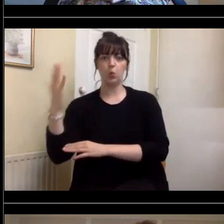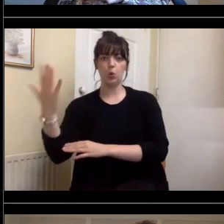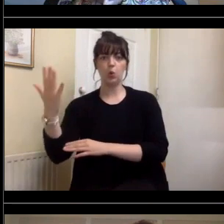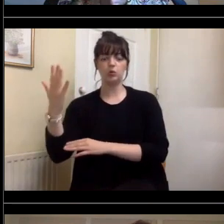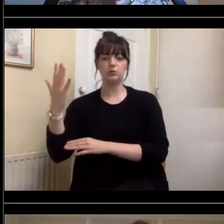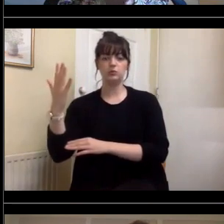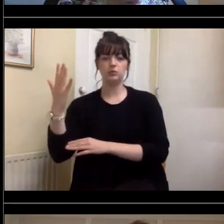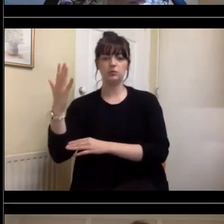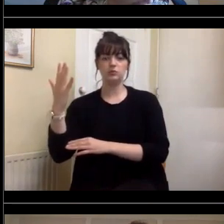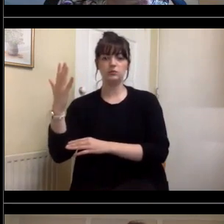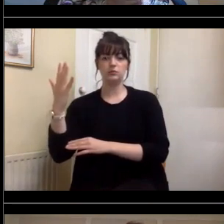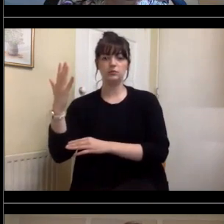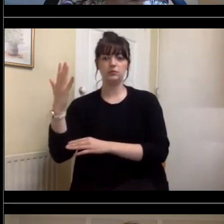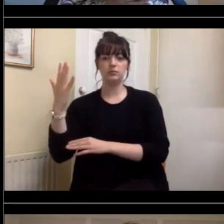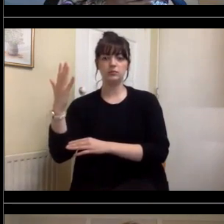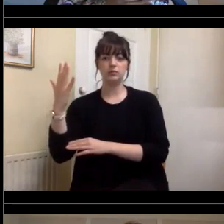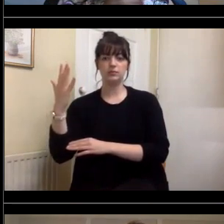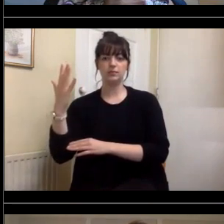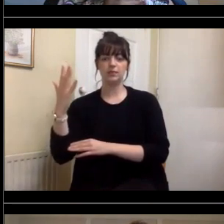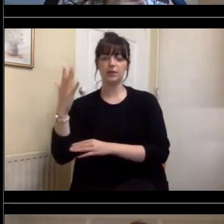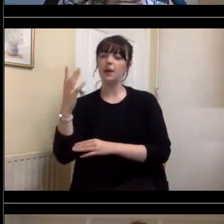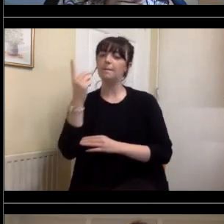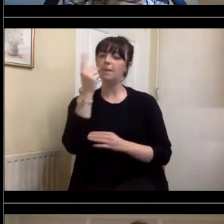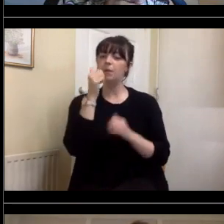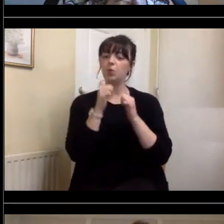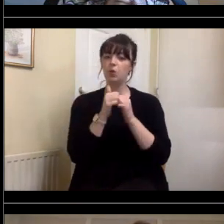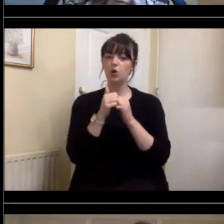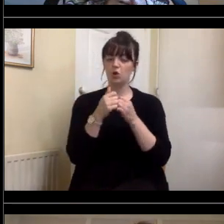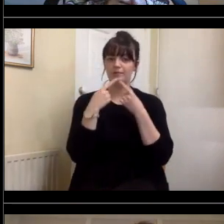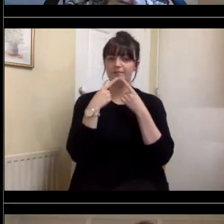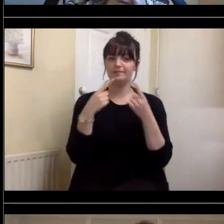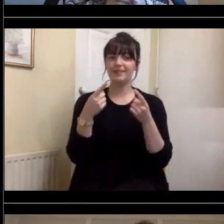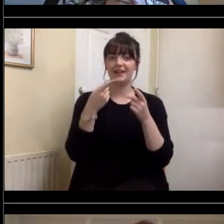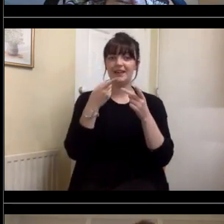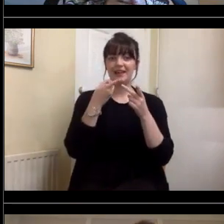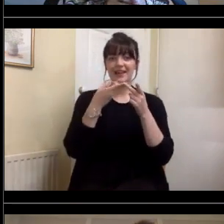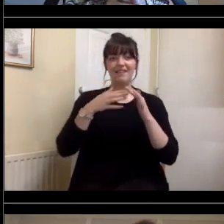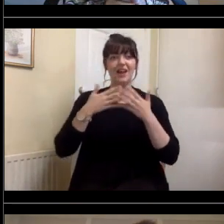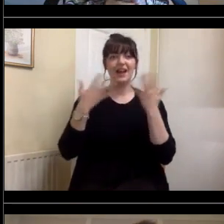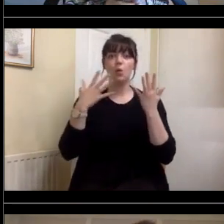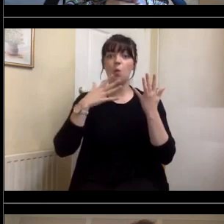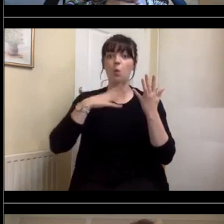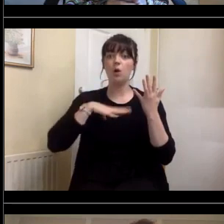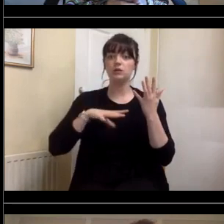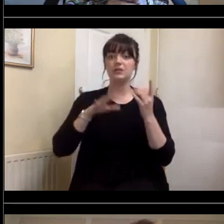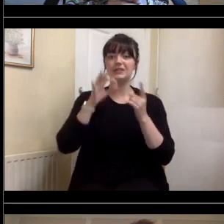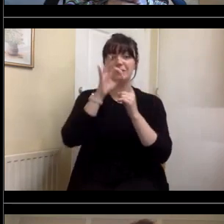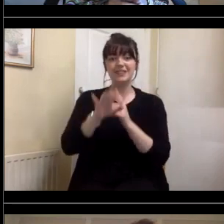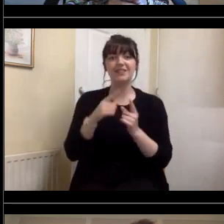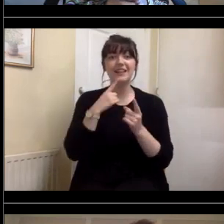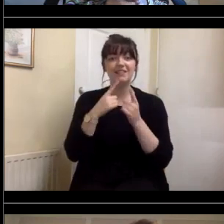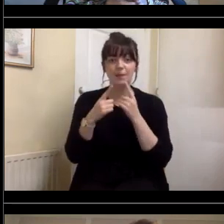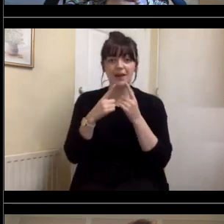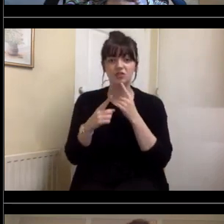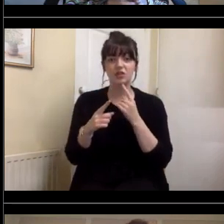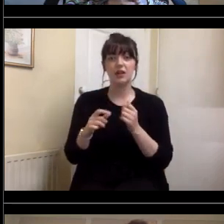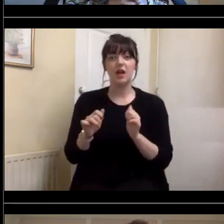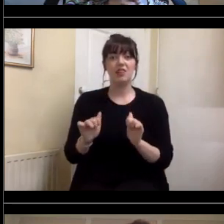It's probably worth just pointing out that if people want specifics, there's a really